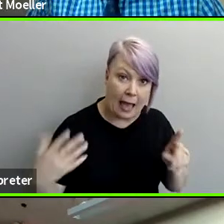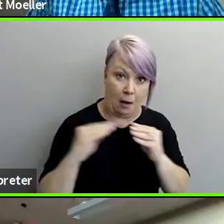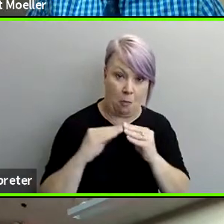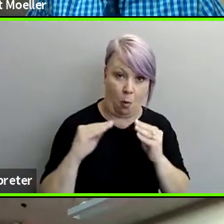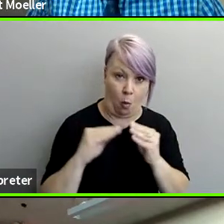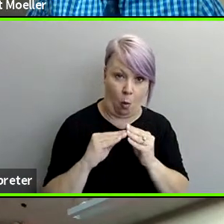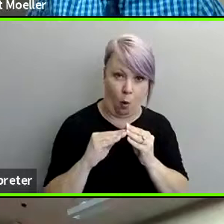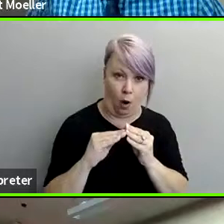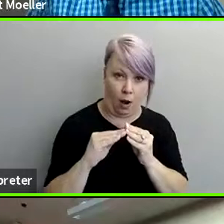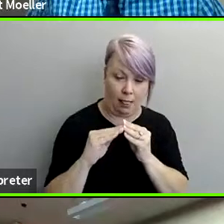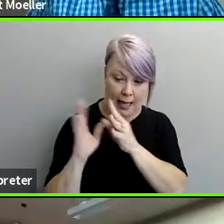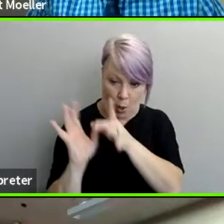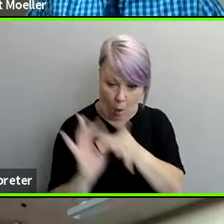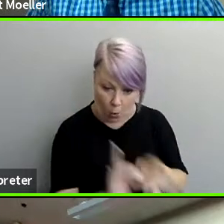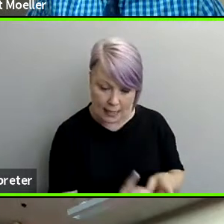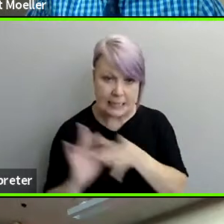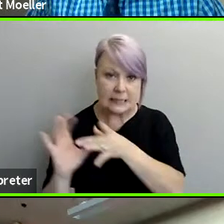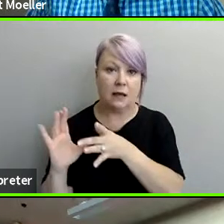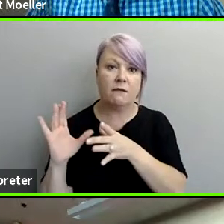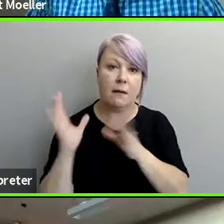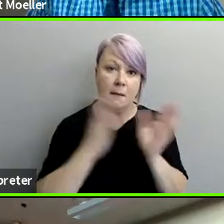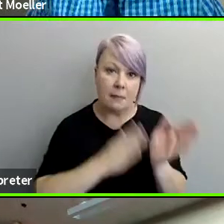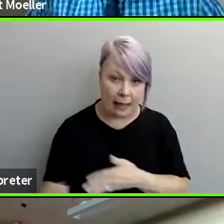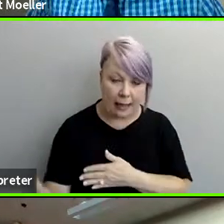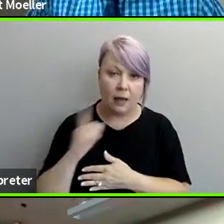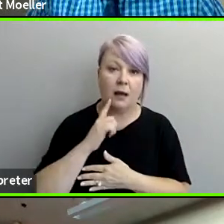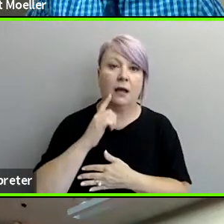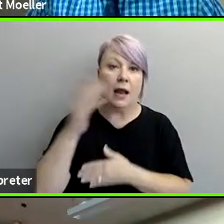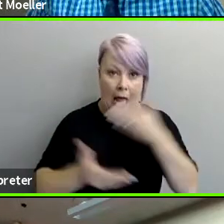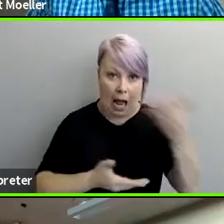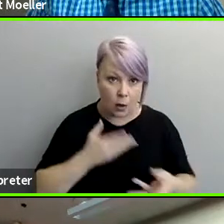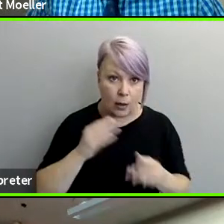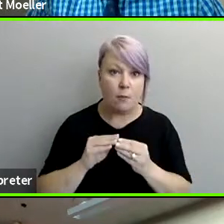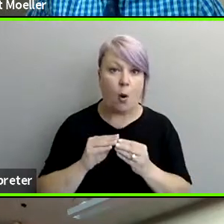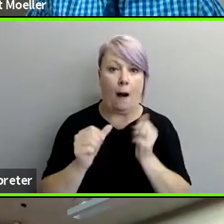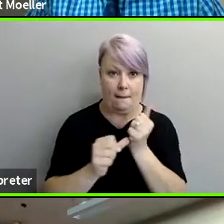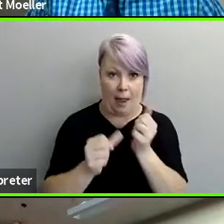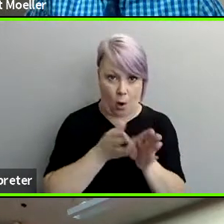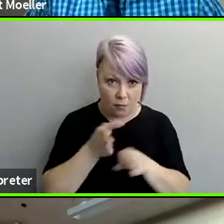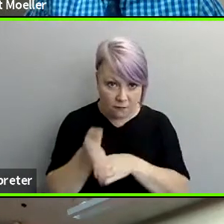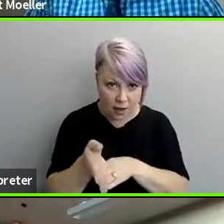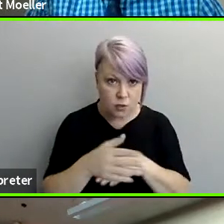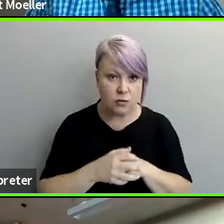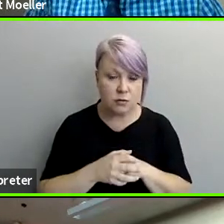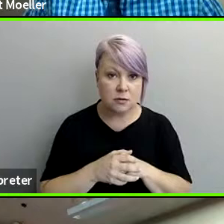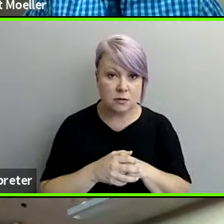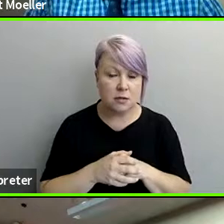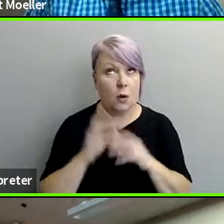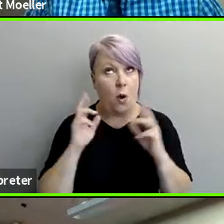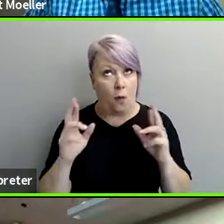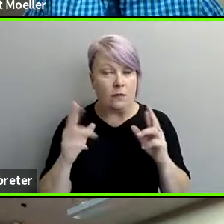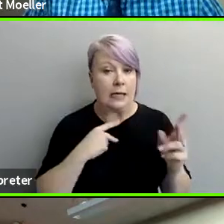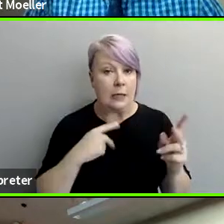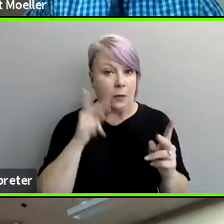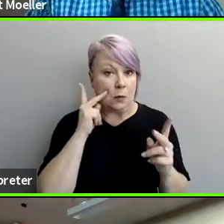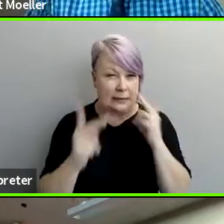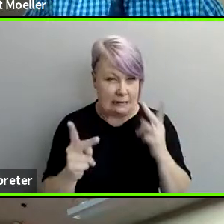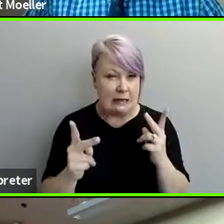cohesive plan in terms of supporting paraprofessionals and starting to hire more. And we'll talk a little bit about that, in the next couple months